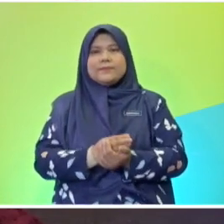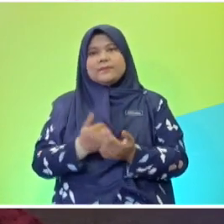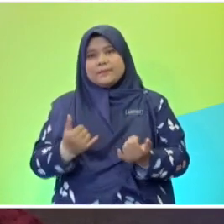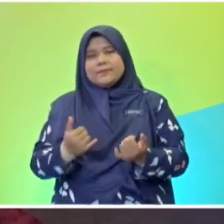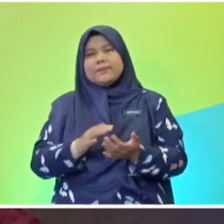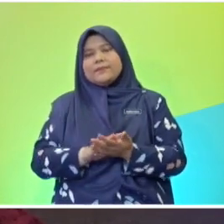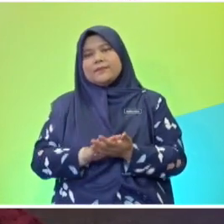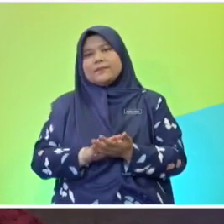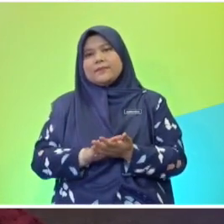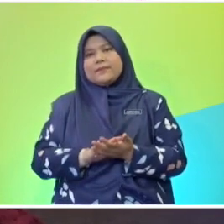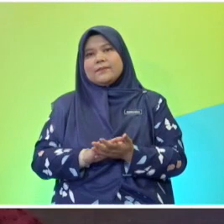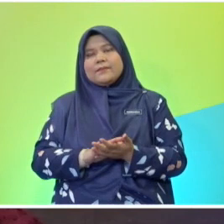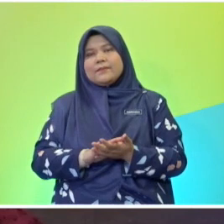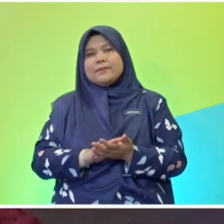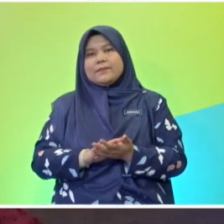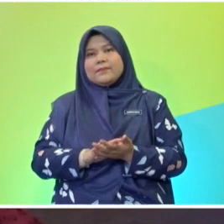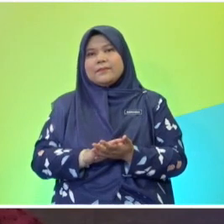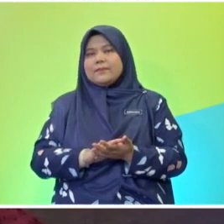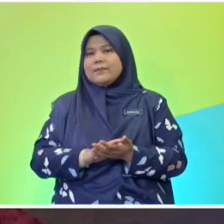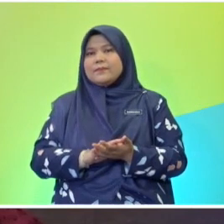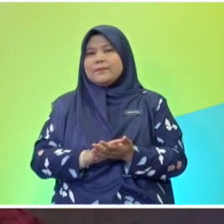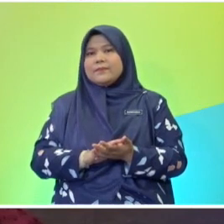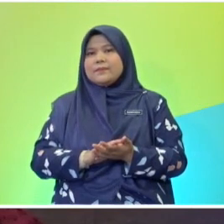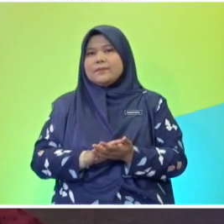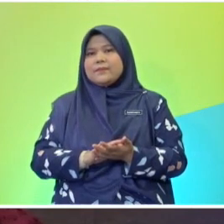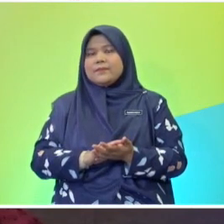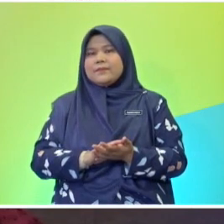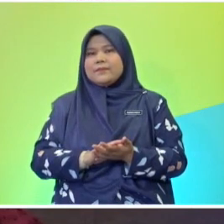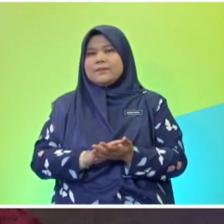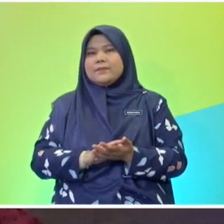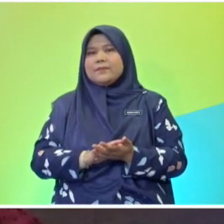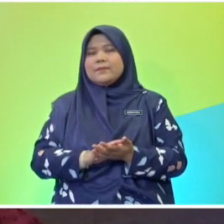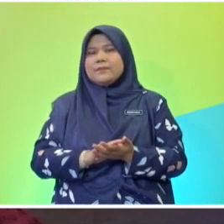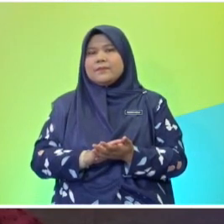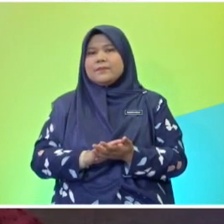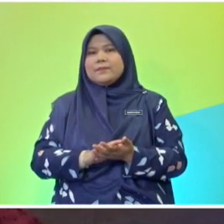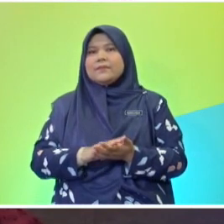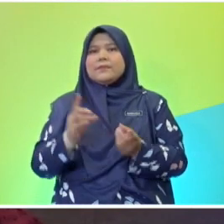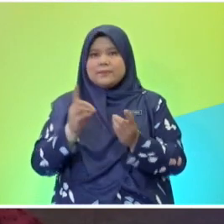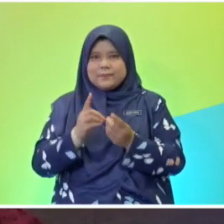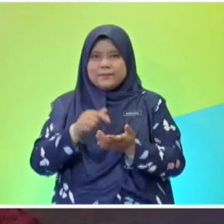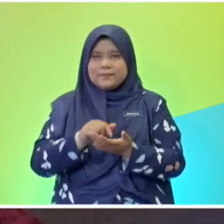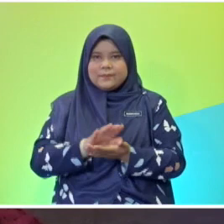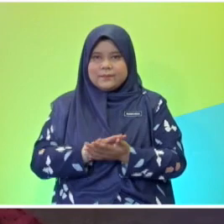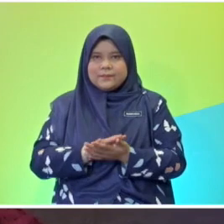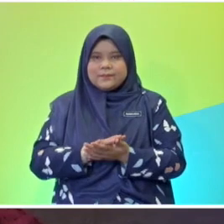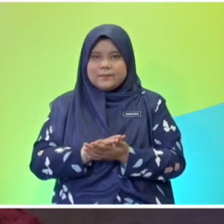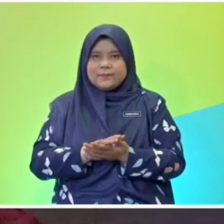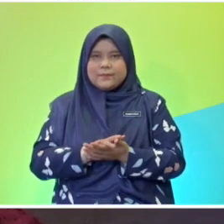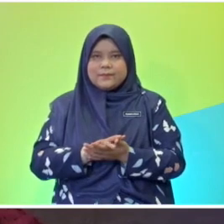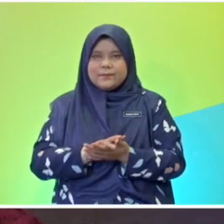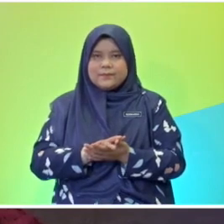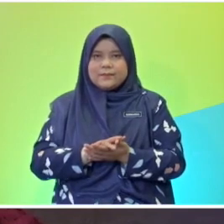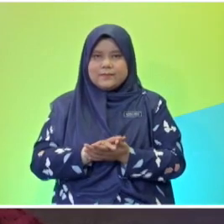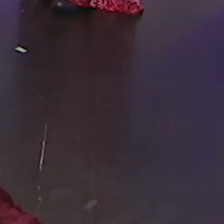Thank you. Okay. All right. So for those watching, don't go anywhere. We'll be right back here on Pentaksiran Sumatif with Miss Hafi for Pentaksiran Bahasa Inggeris Menengah